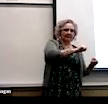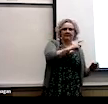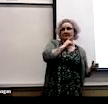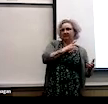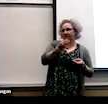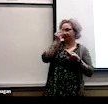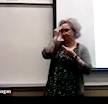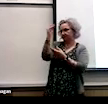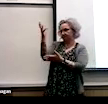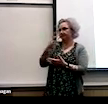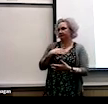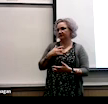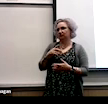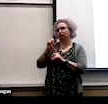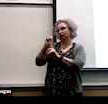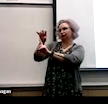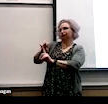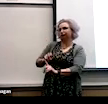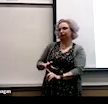helpful.